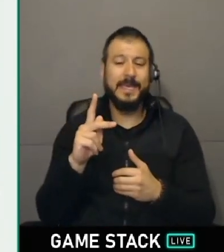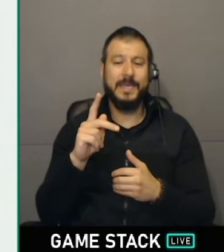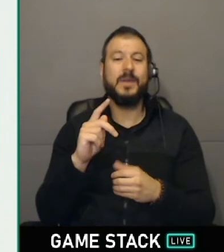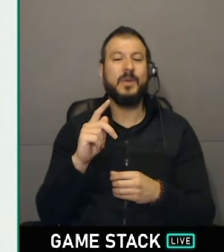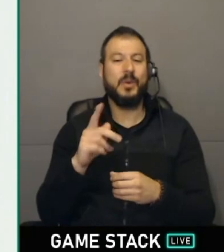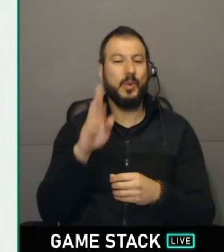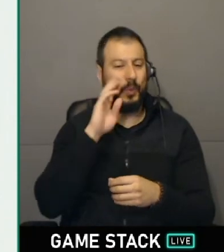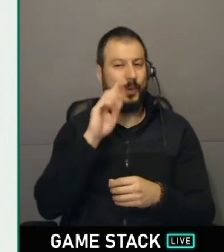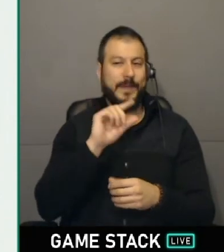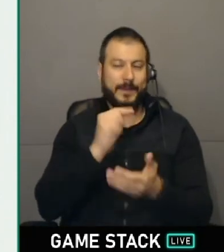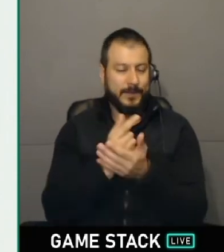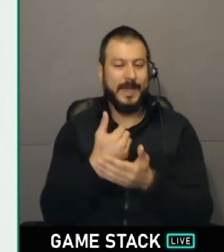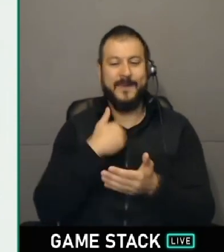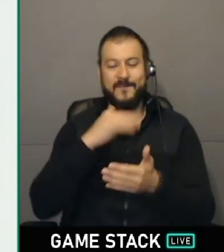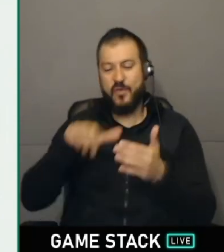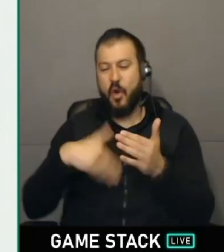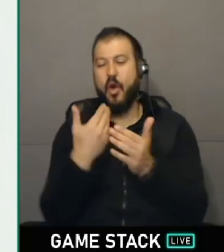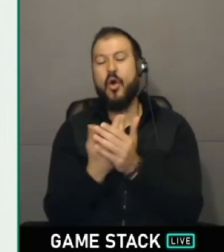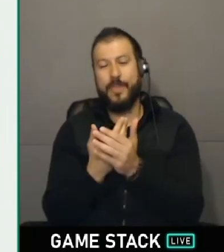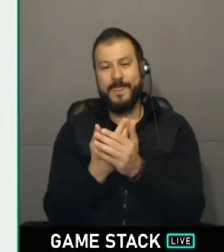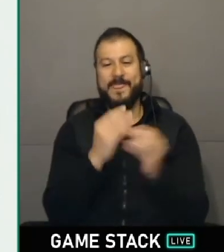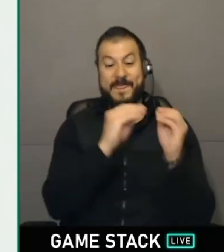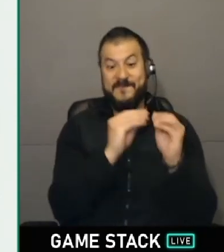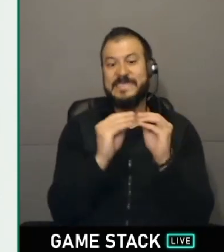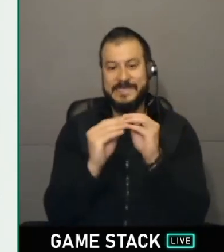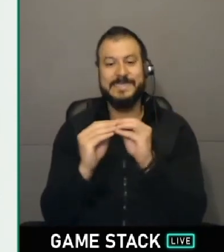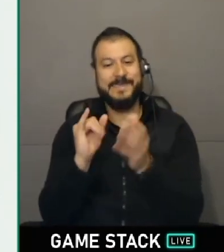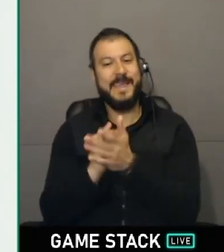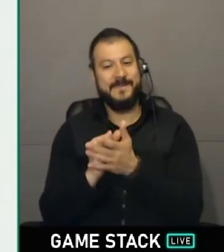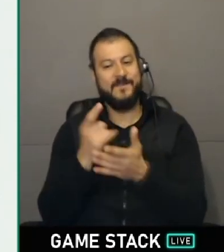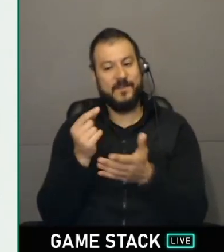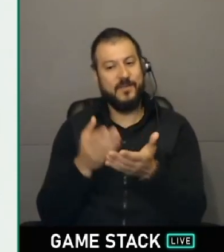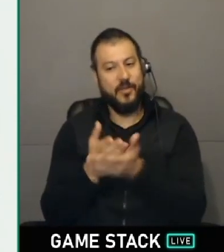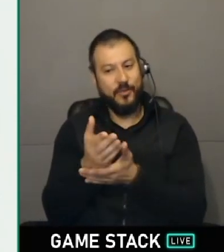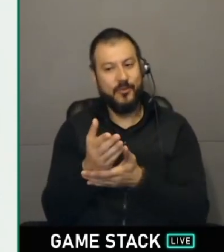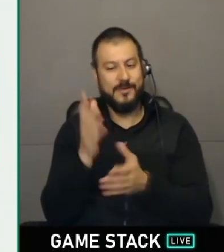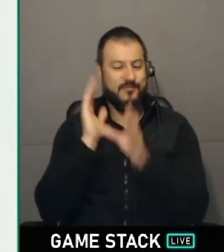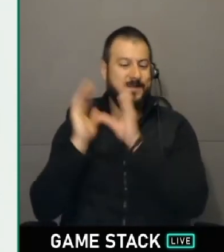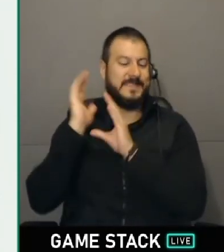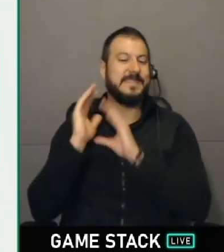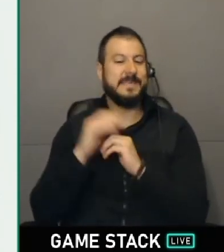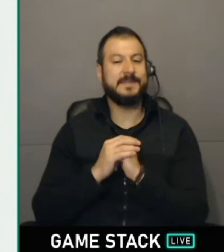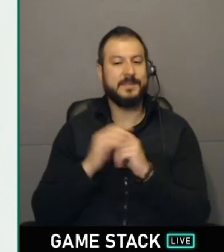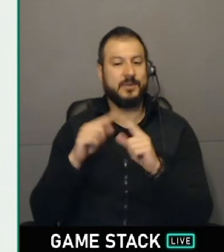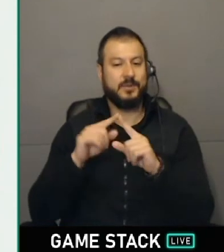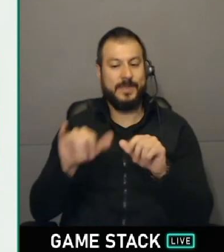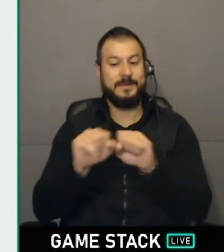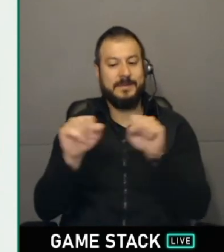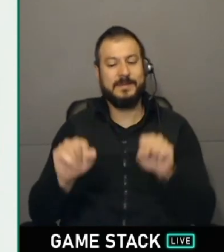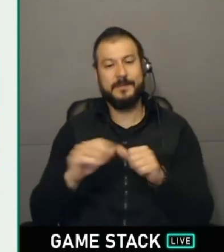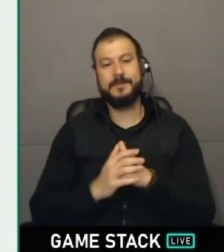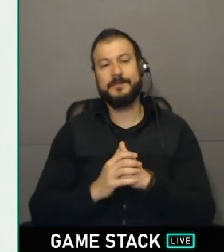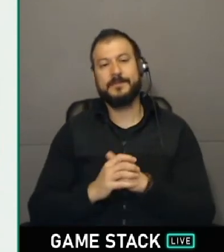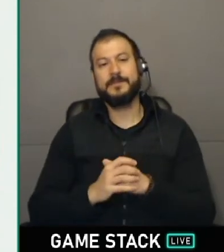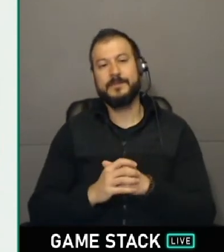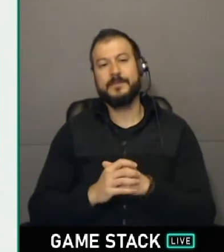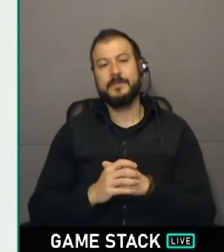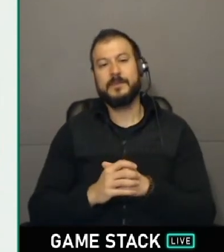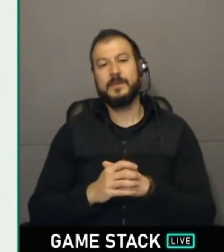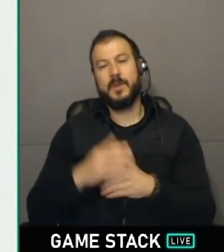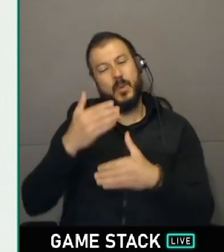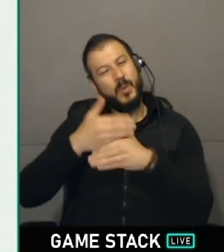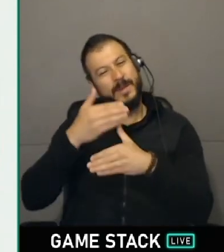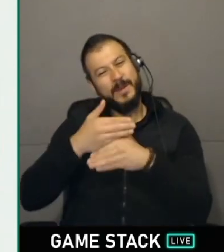have all of the fixes that have gone in previously to the system. With Windows, it's a little bit